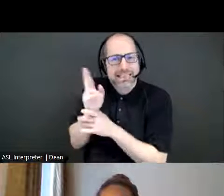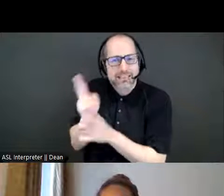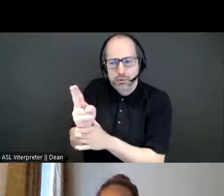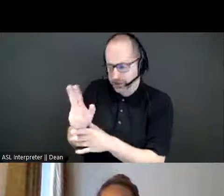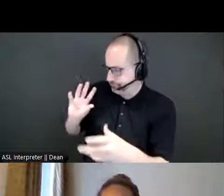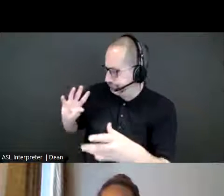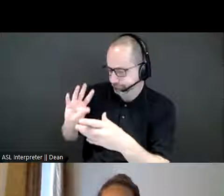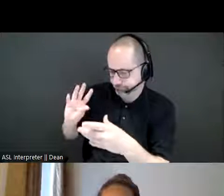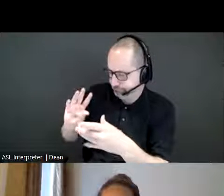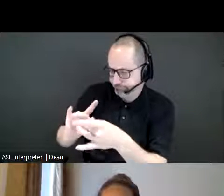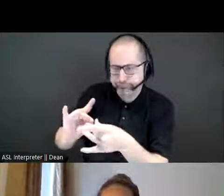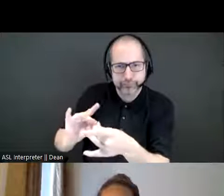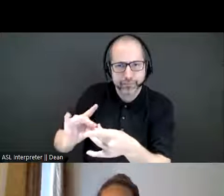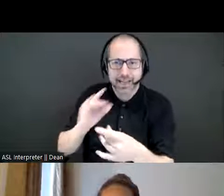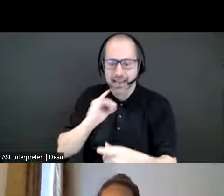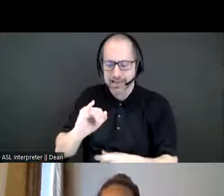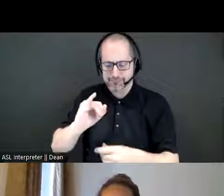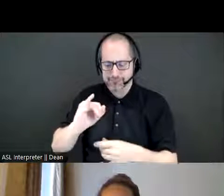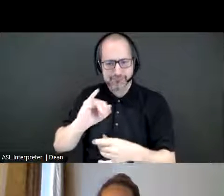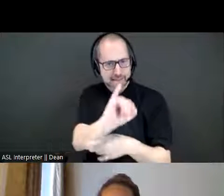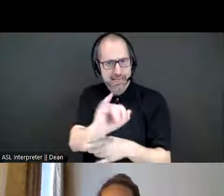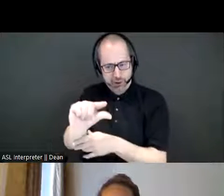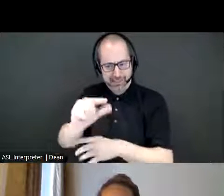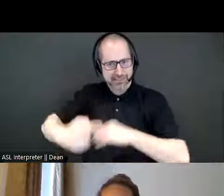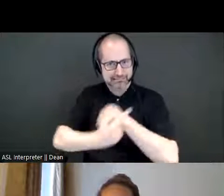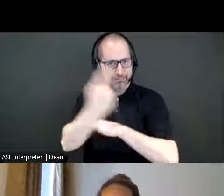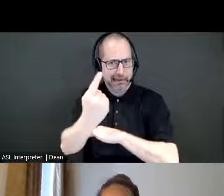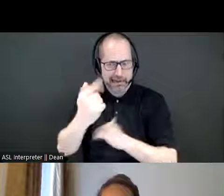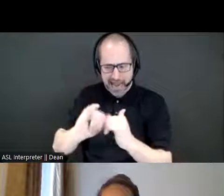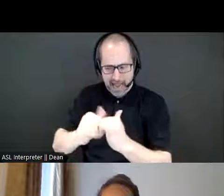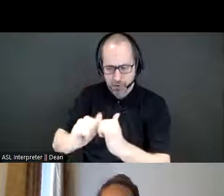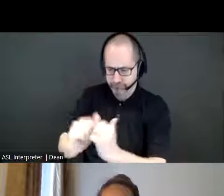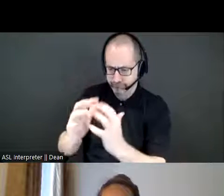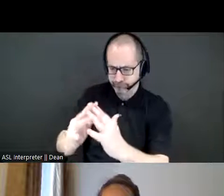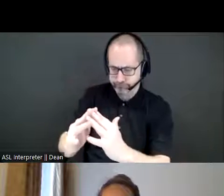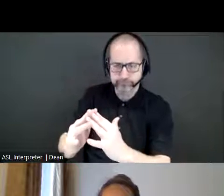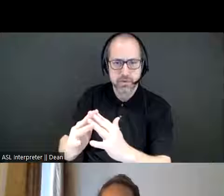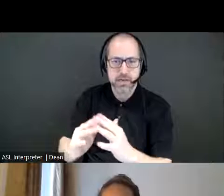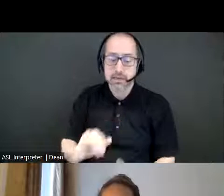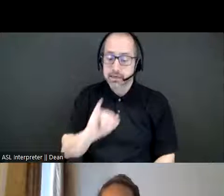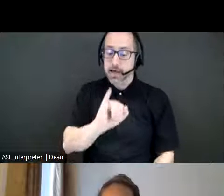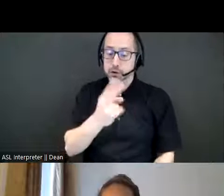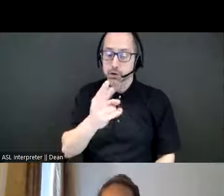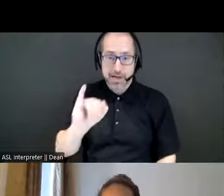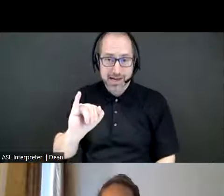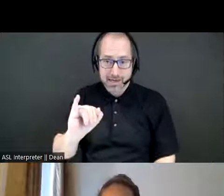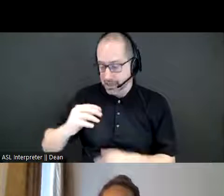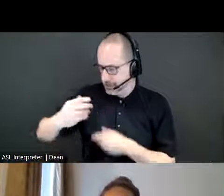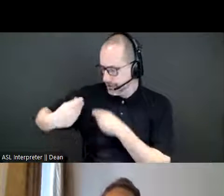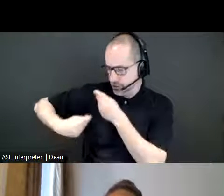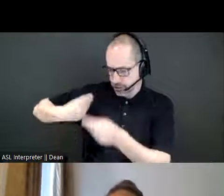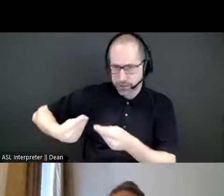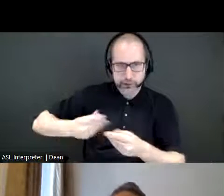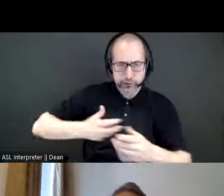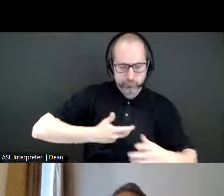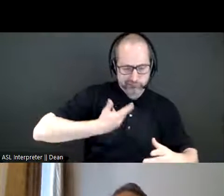how Intergenerational Day has come to be. The I2I Intergenerational Society of